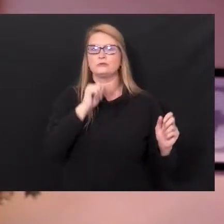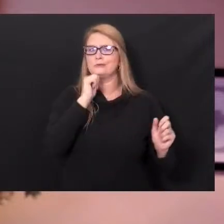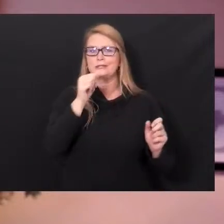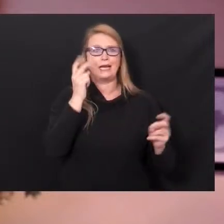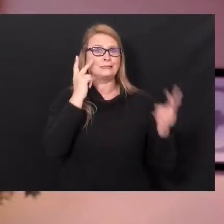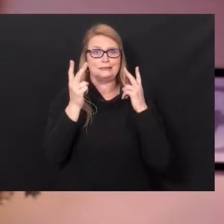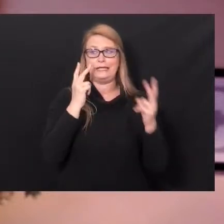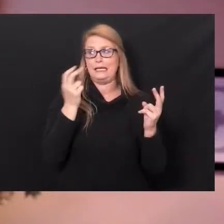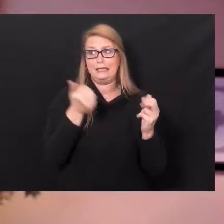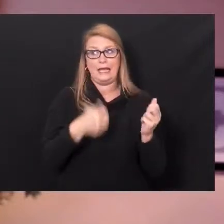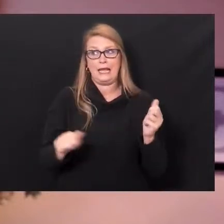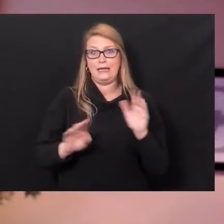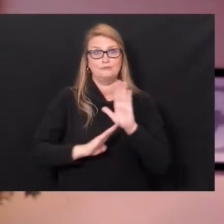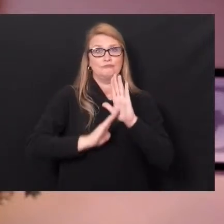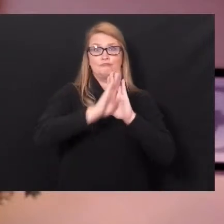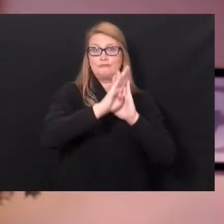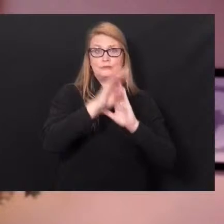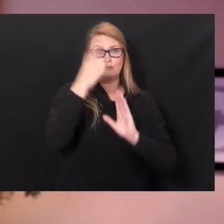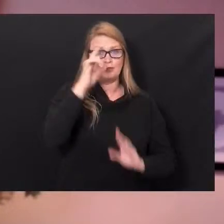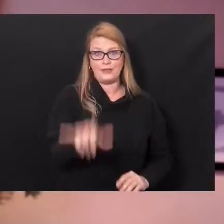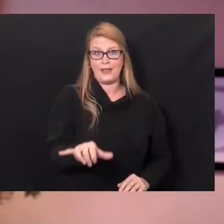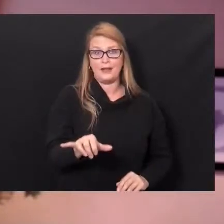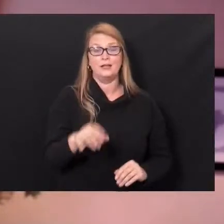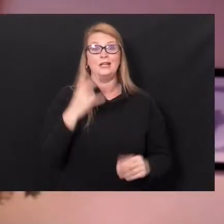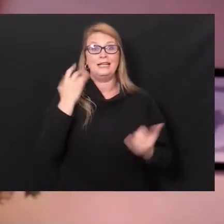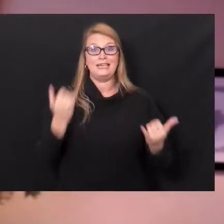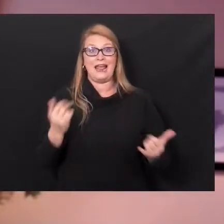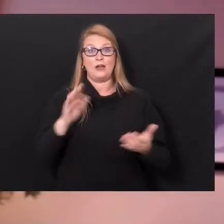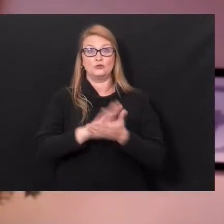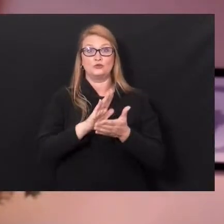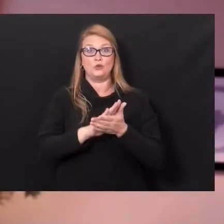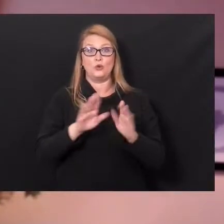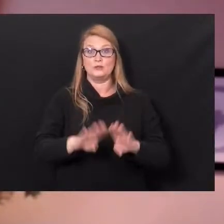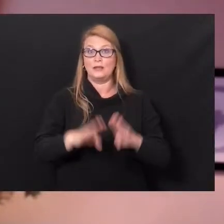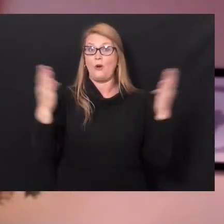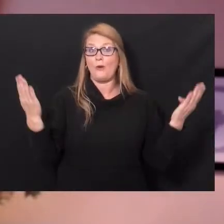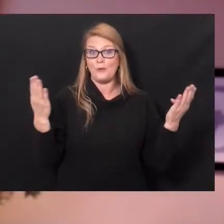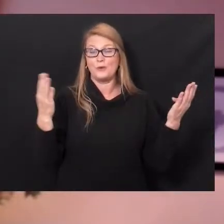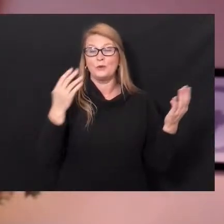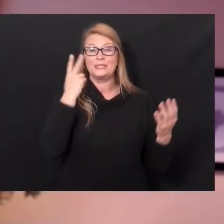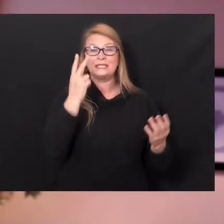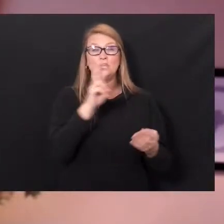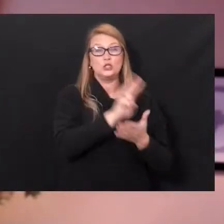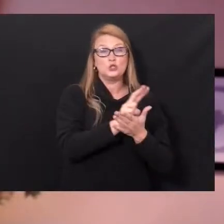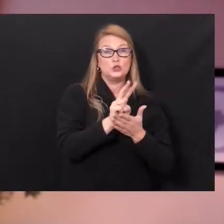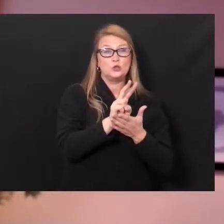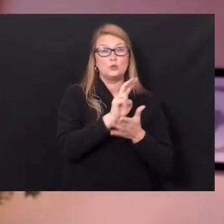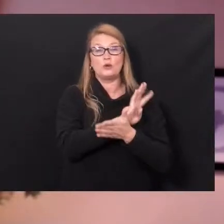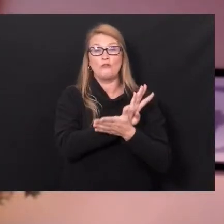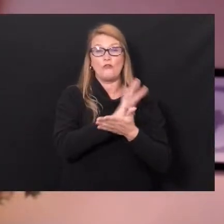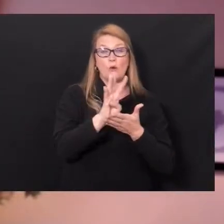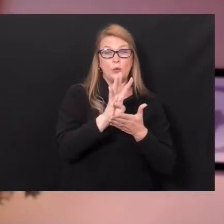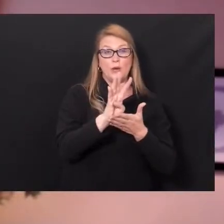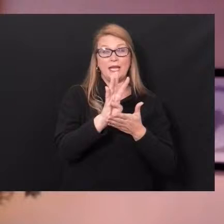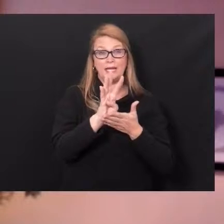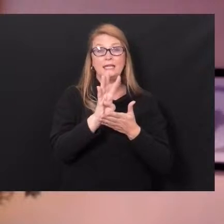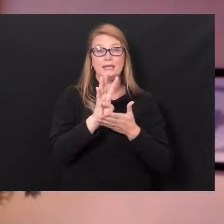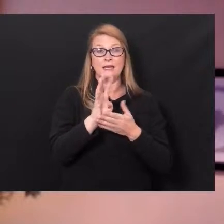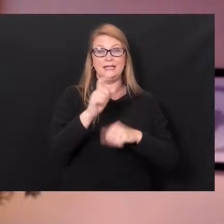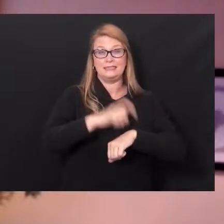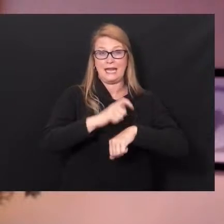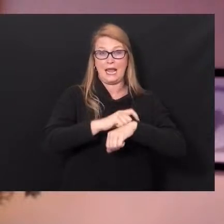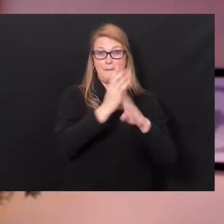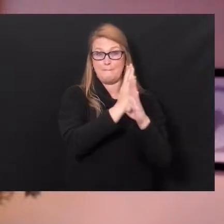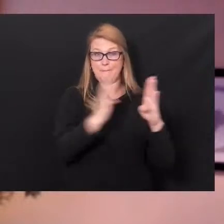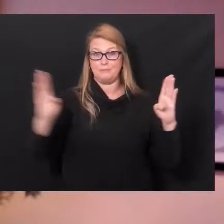at all. And as we look at schools coming back in, it's about a 2 to 4 week interval, but we track this